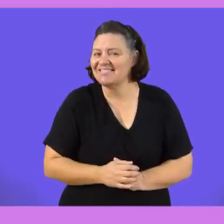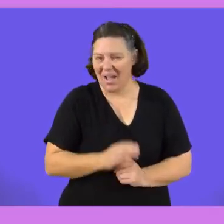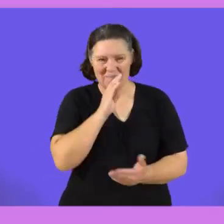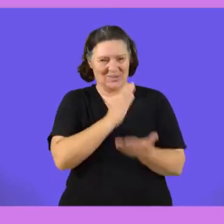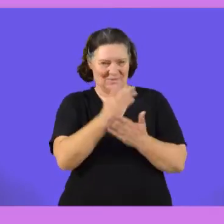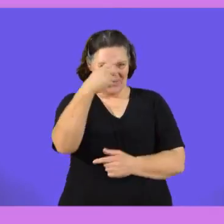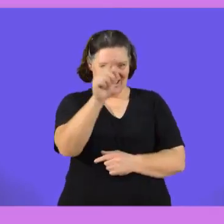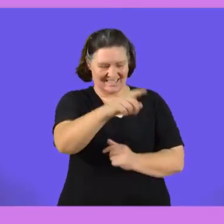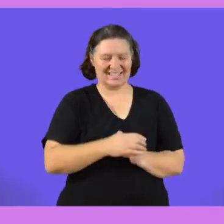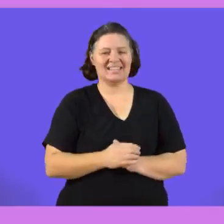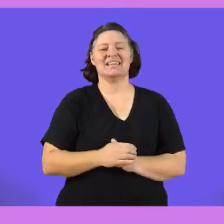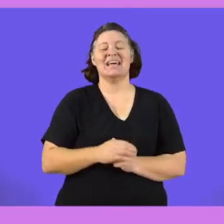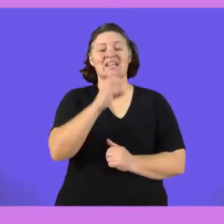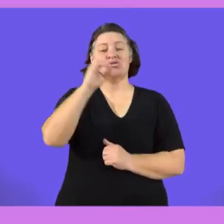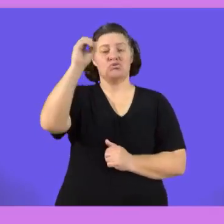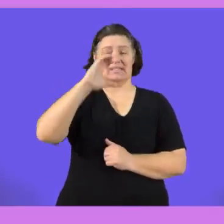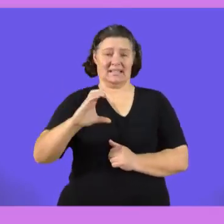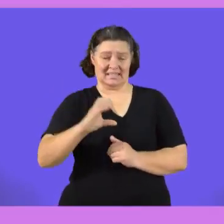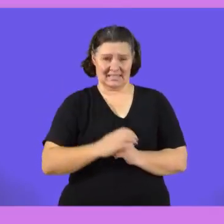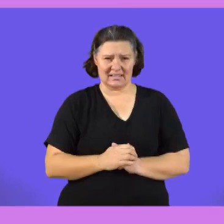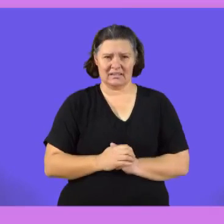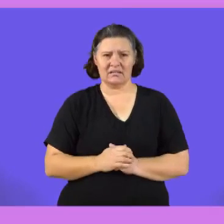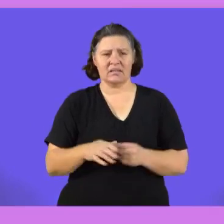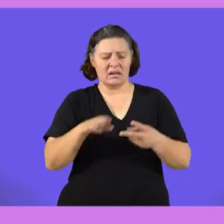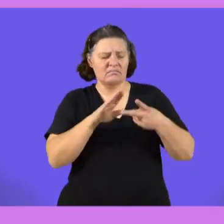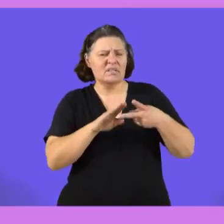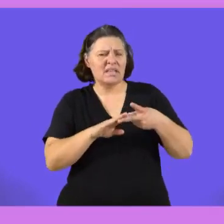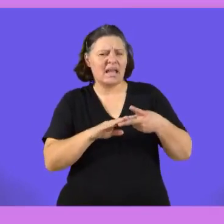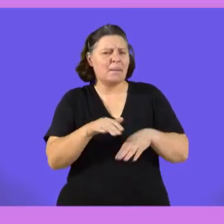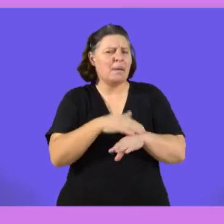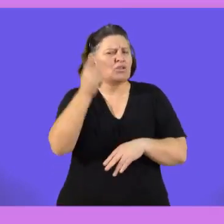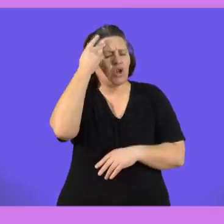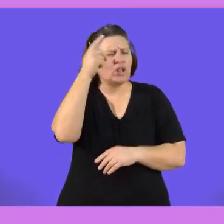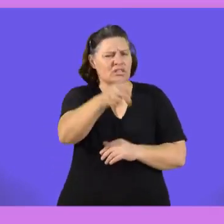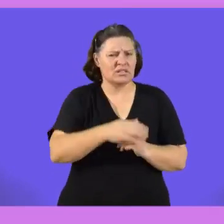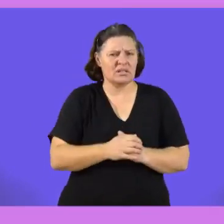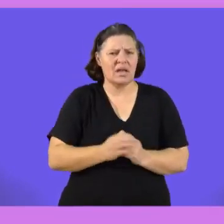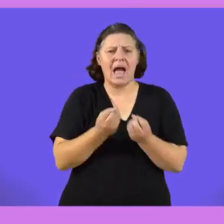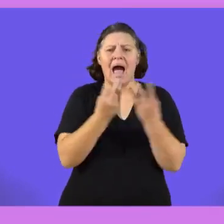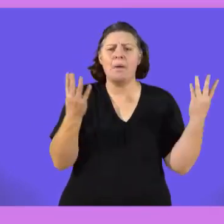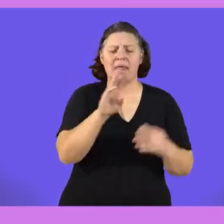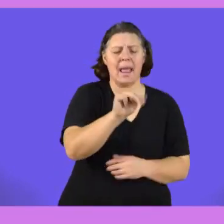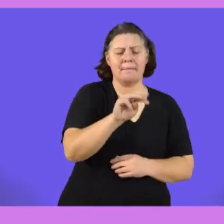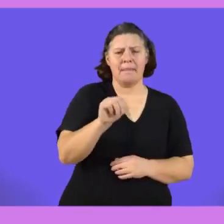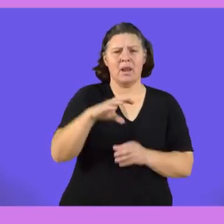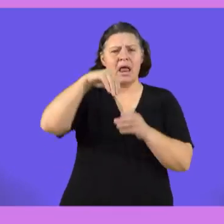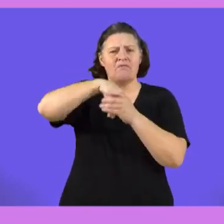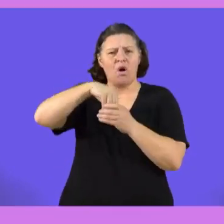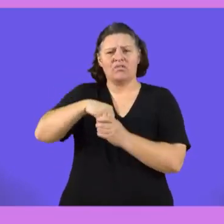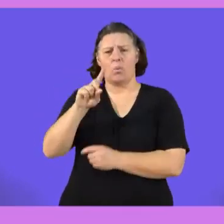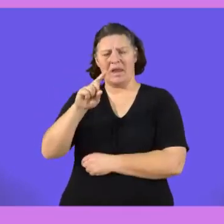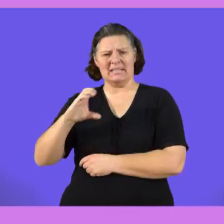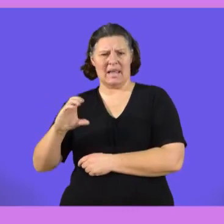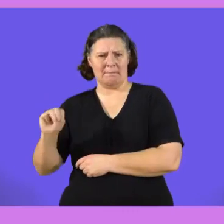right. That is degrees Celsius, right? Then second basic knowledge question here, how many millimeters is there in